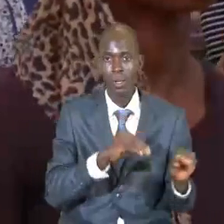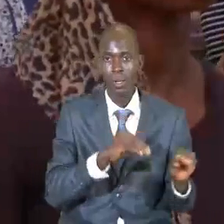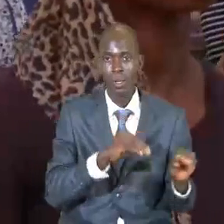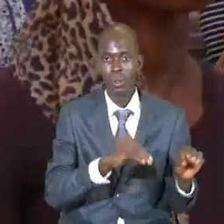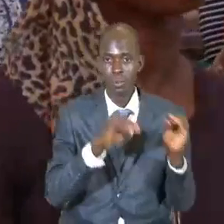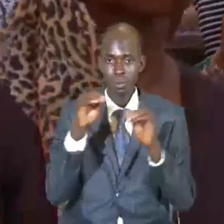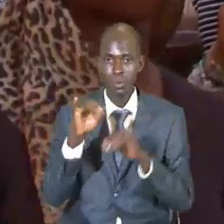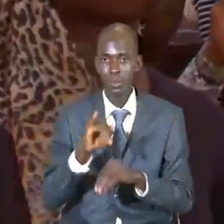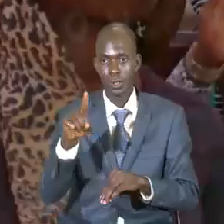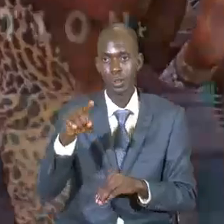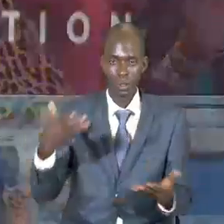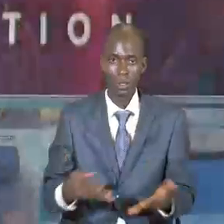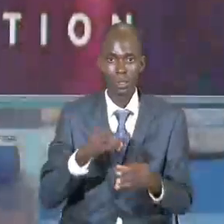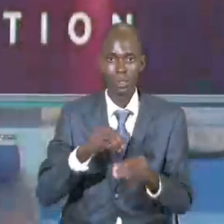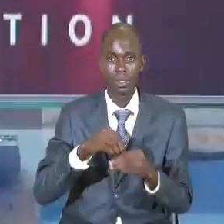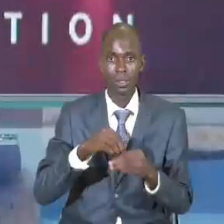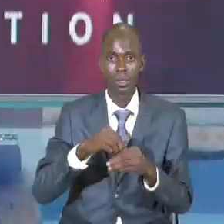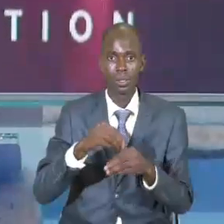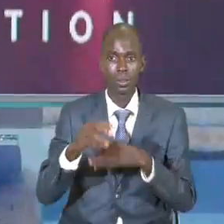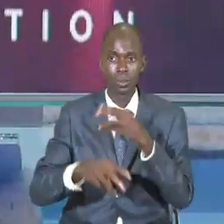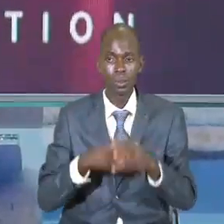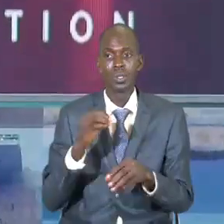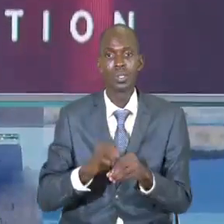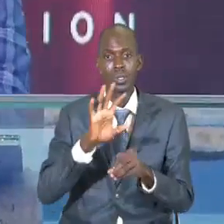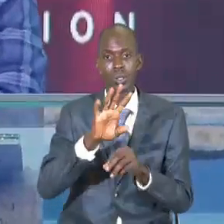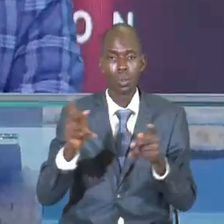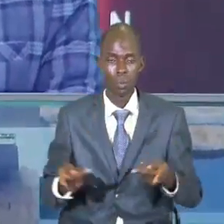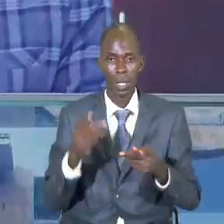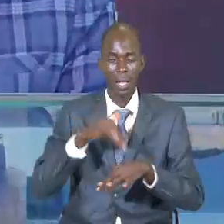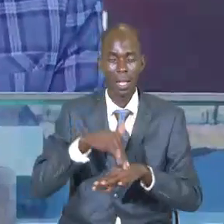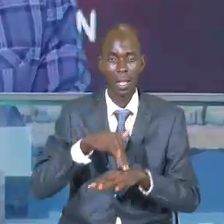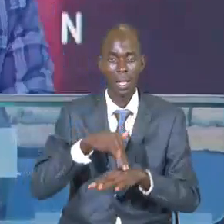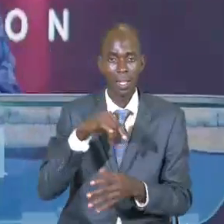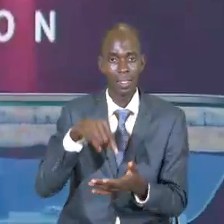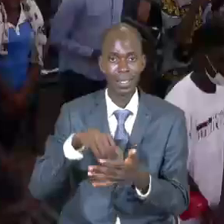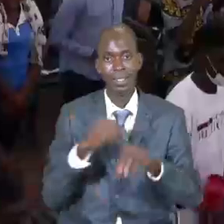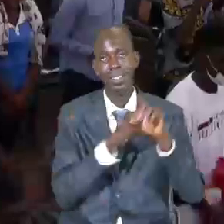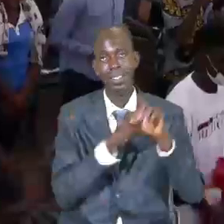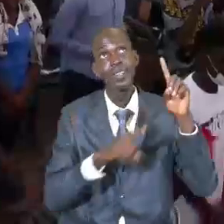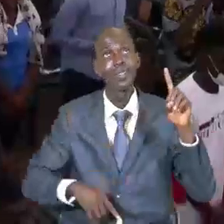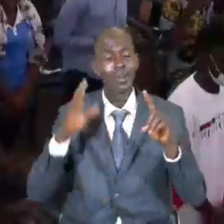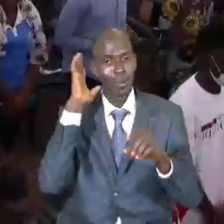world, in your place at this time, the Lord will fulfill.